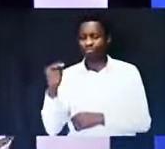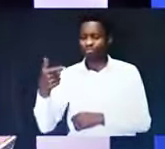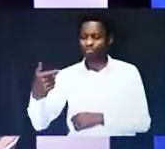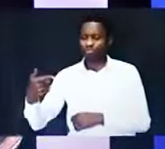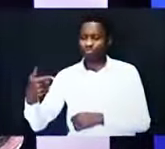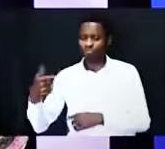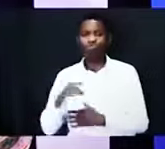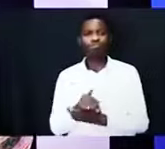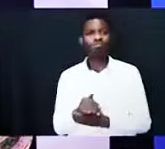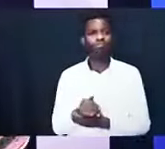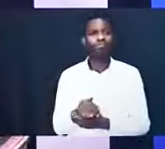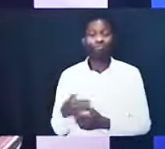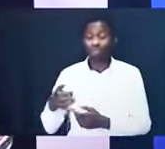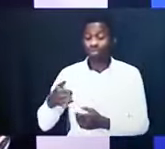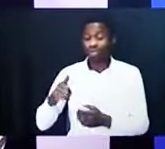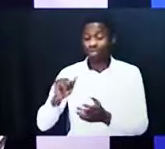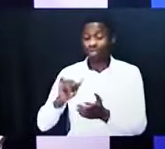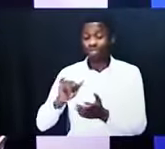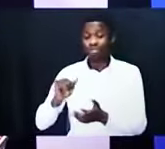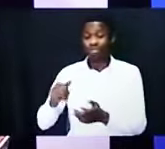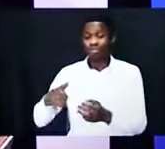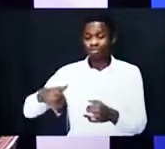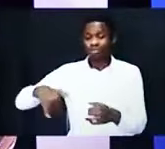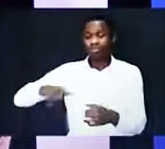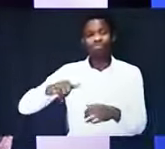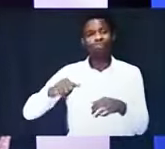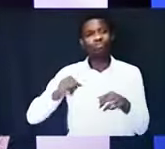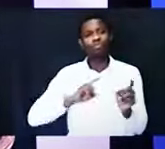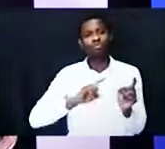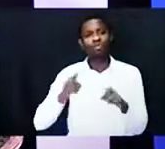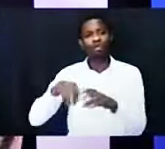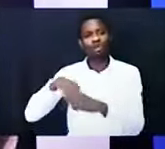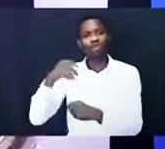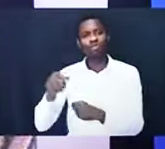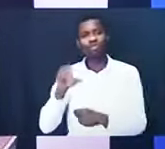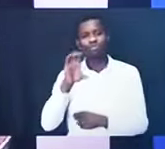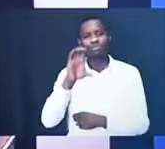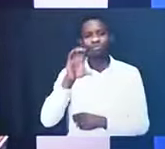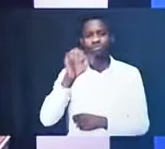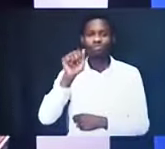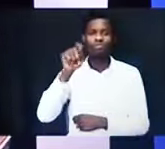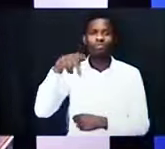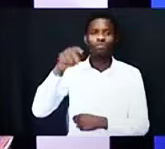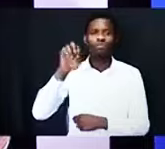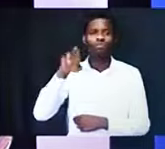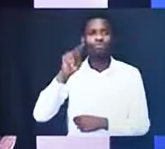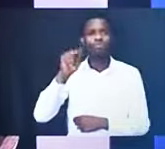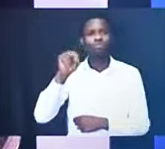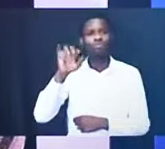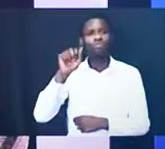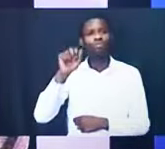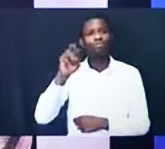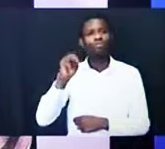They went out to Capernaum. And when the Sabbath came, Jesus went into